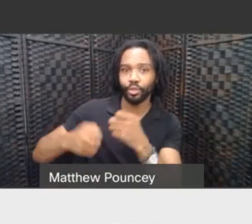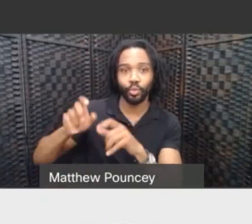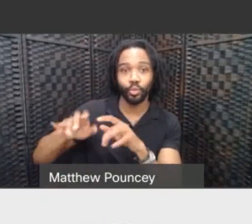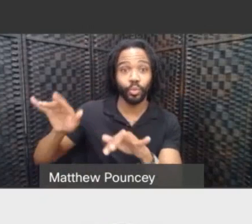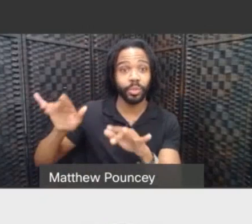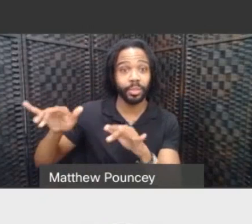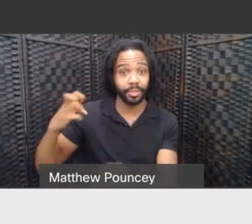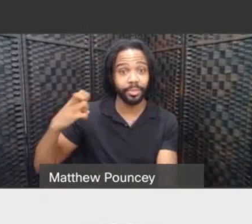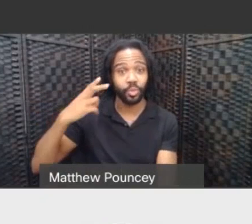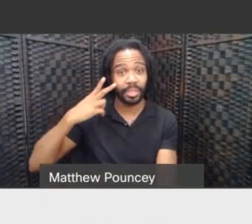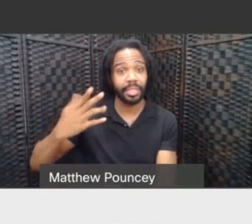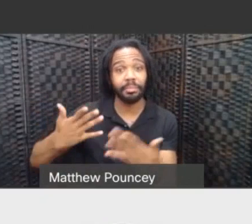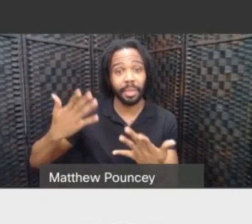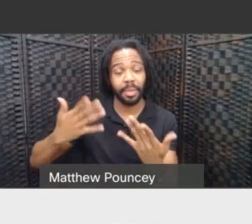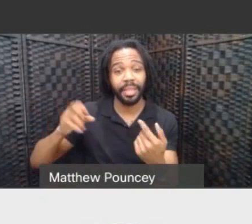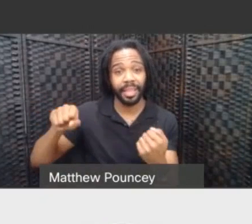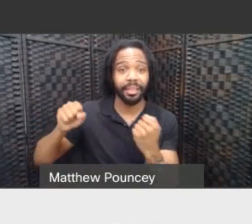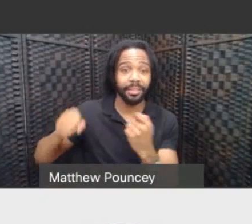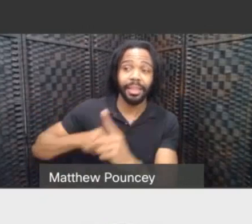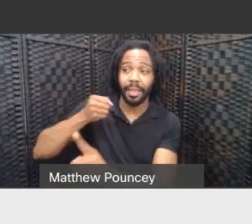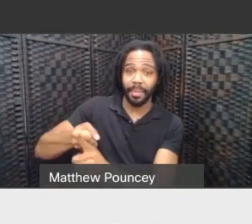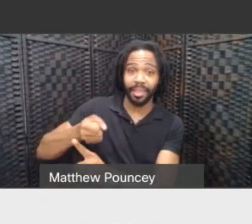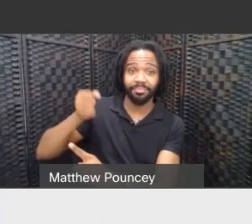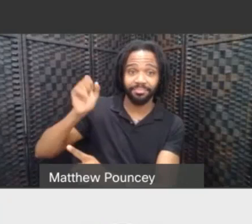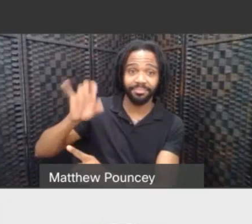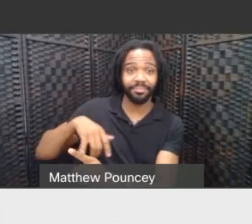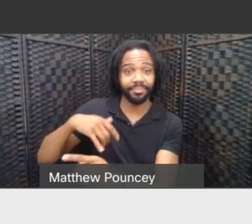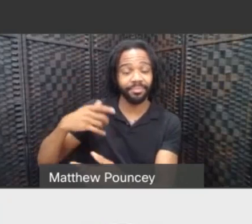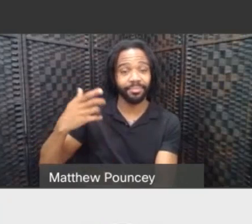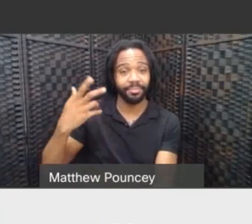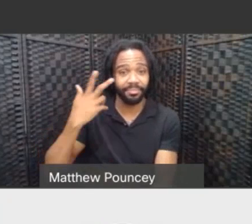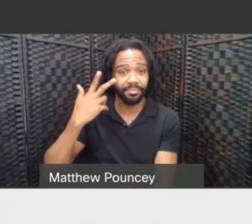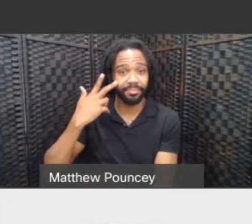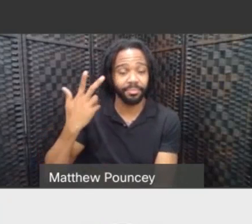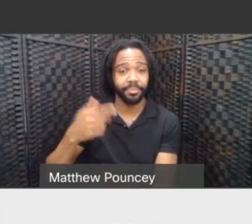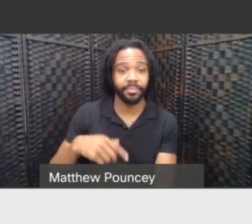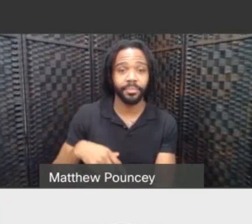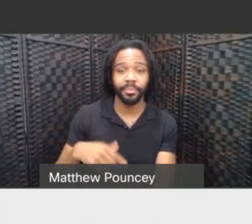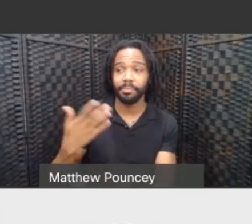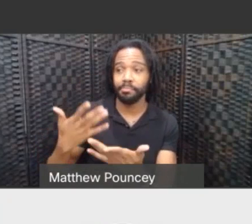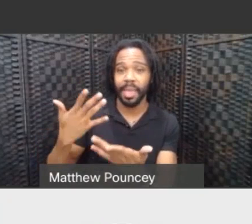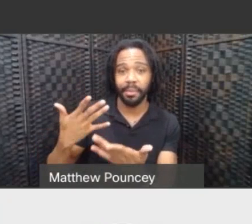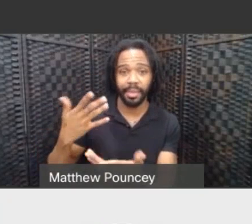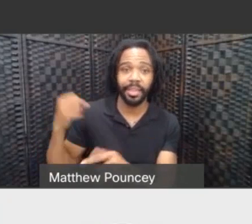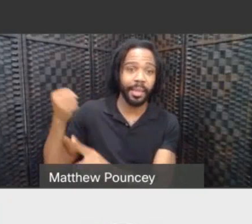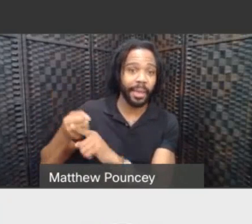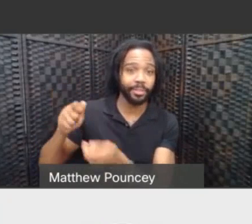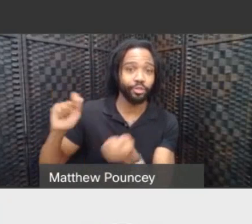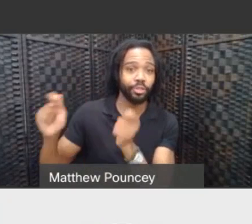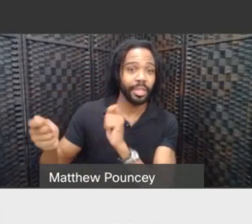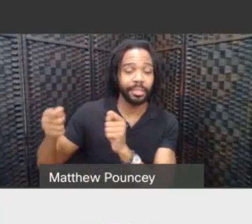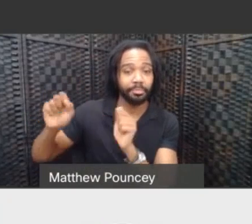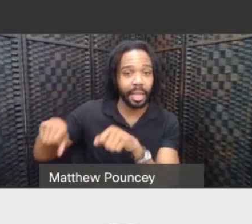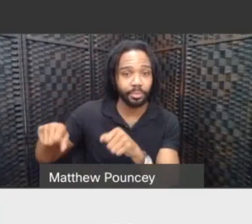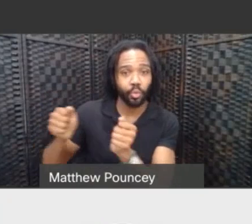you know, it can have an impact on the changes you're able to make with staffing.